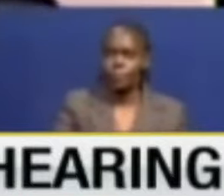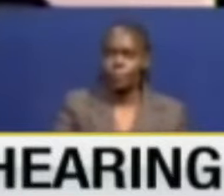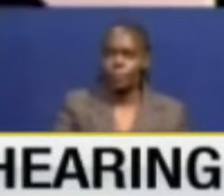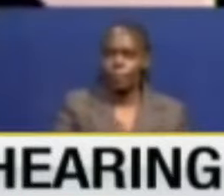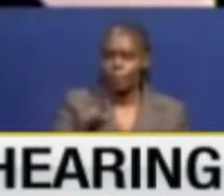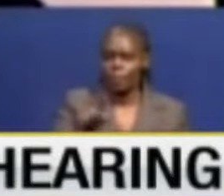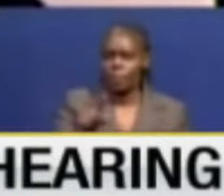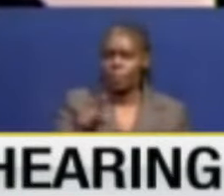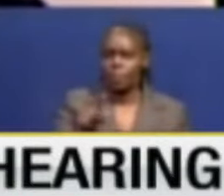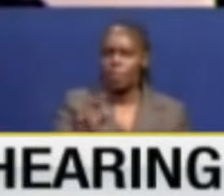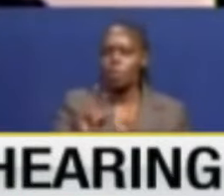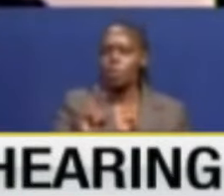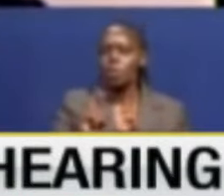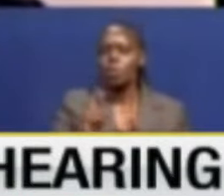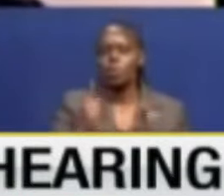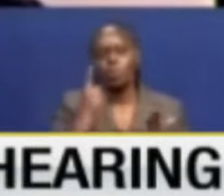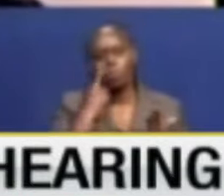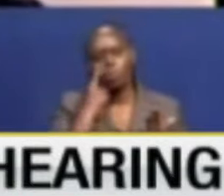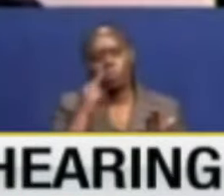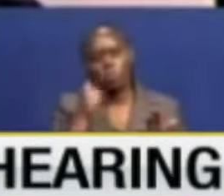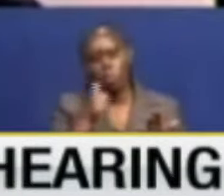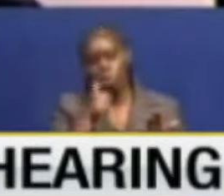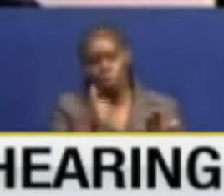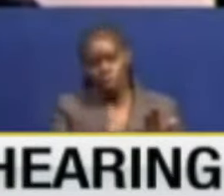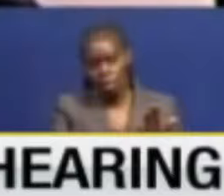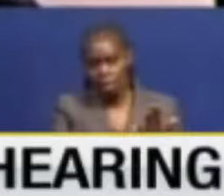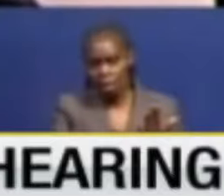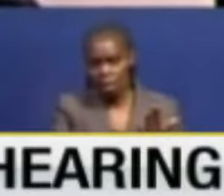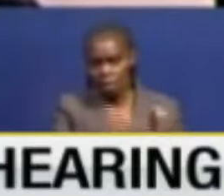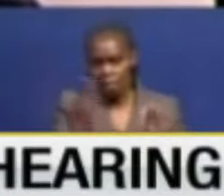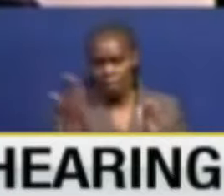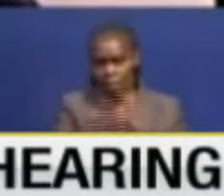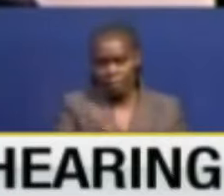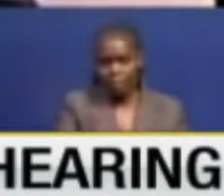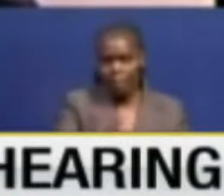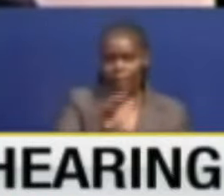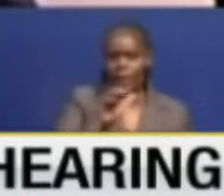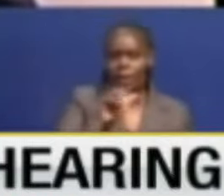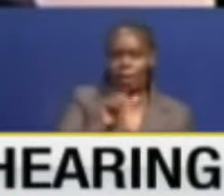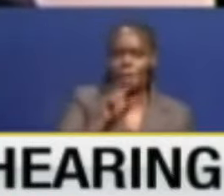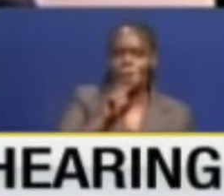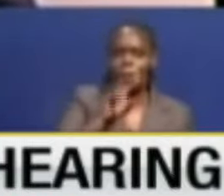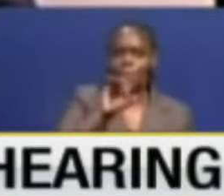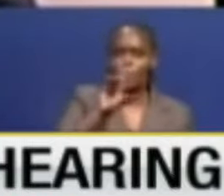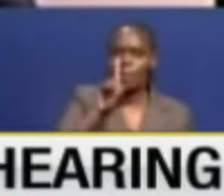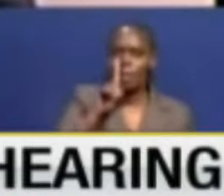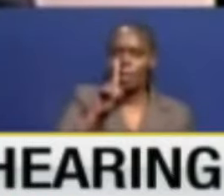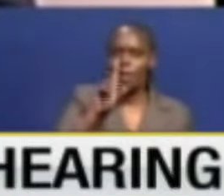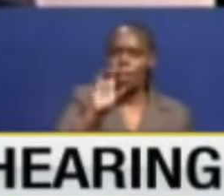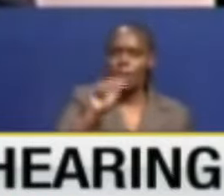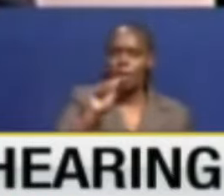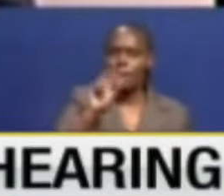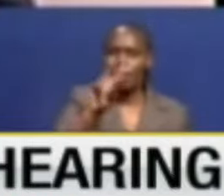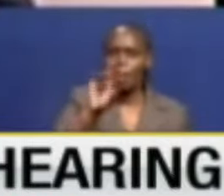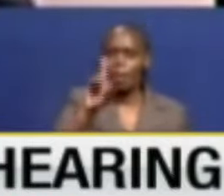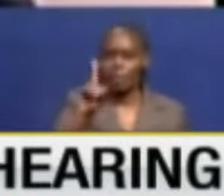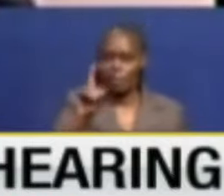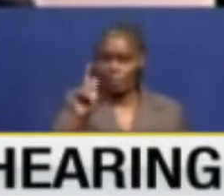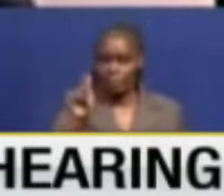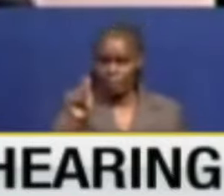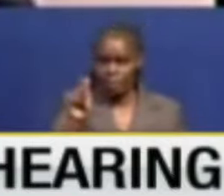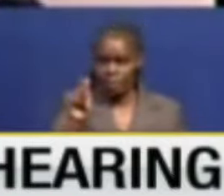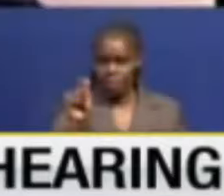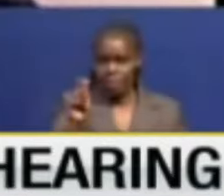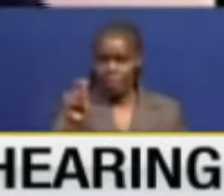she saw the response, she filed an affidavit which is yet to be placed on record before this Honorable